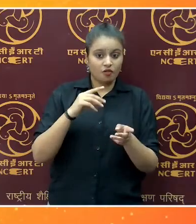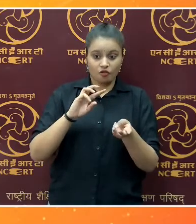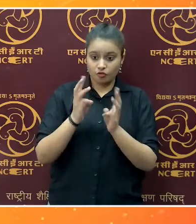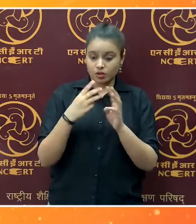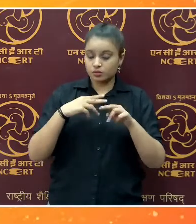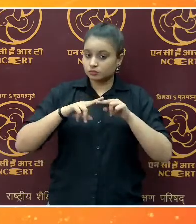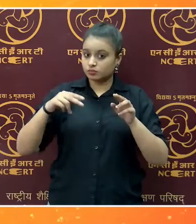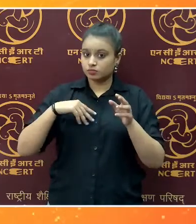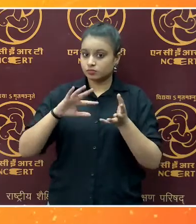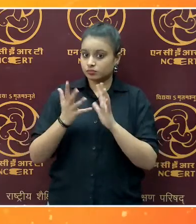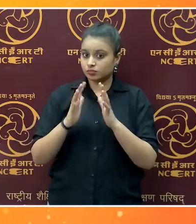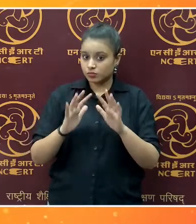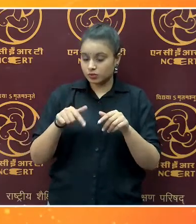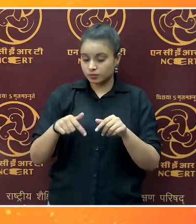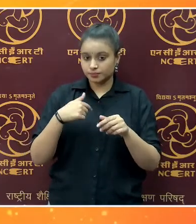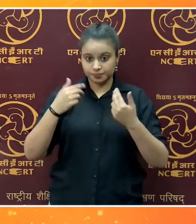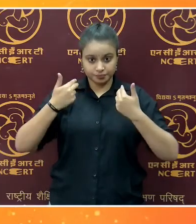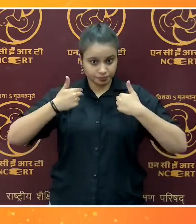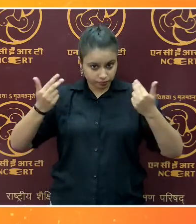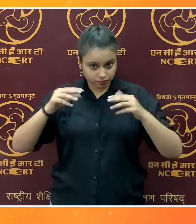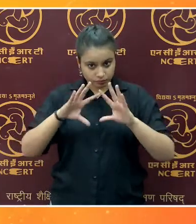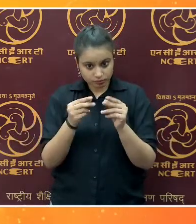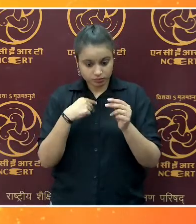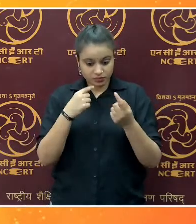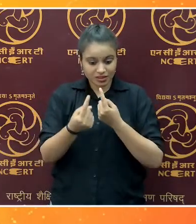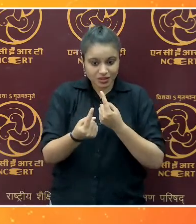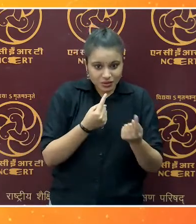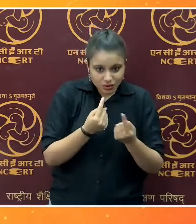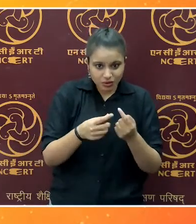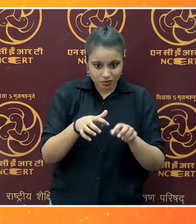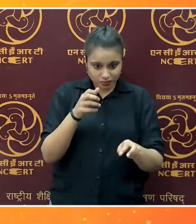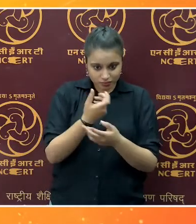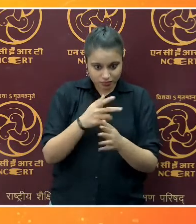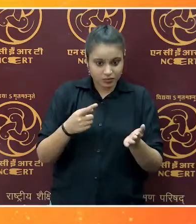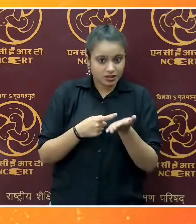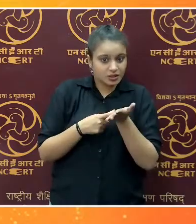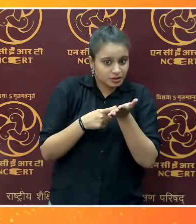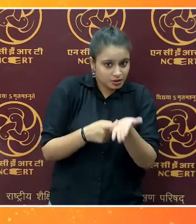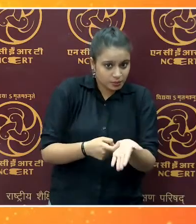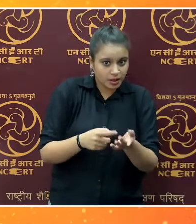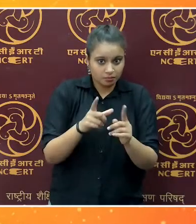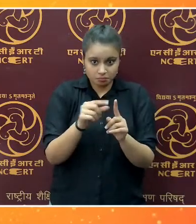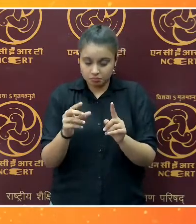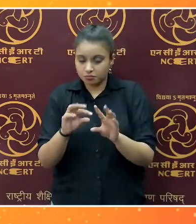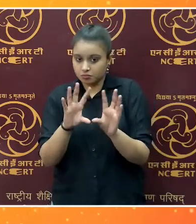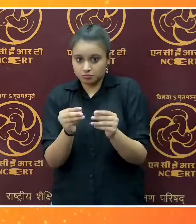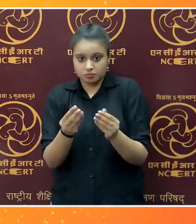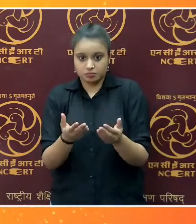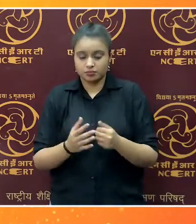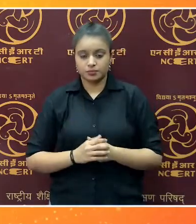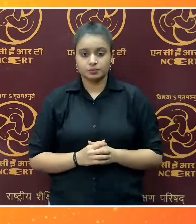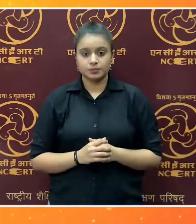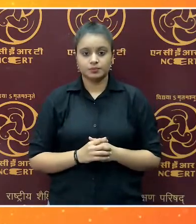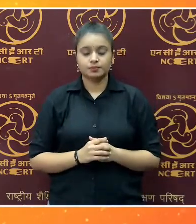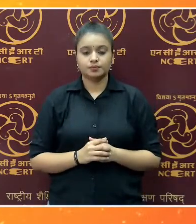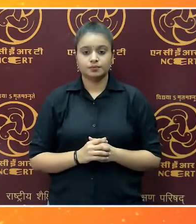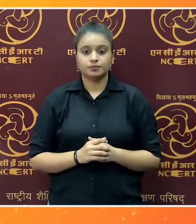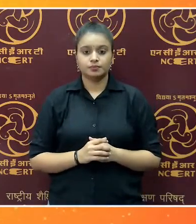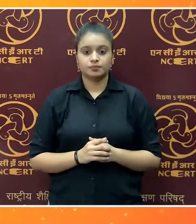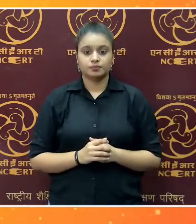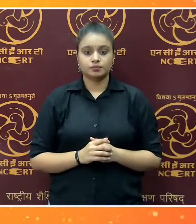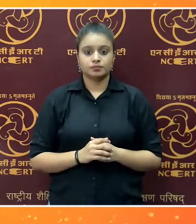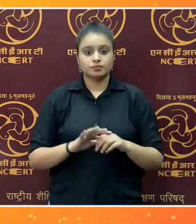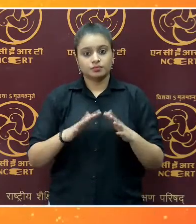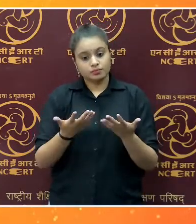where this popularized the idea of talking to animals and having respect and empathy for animals. And